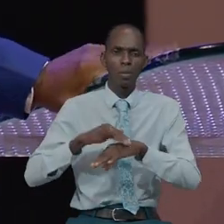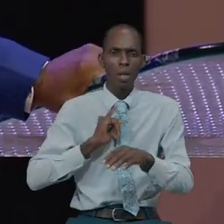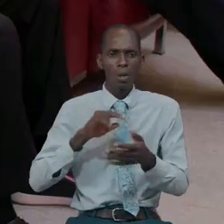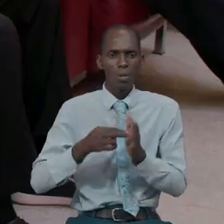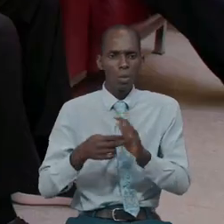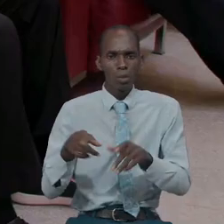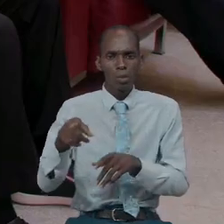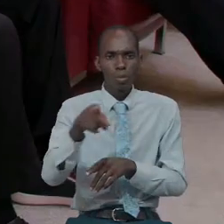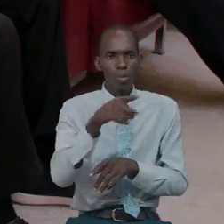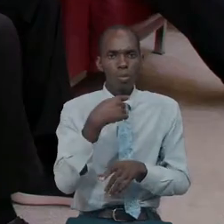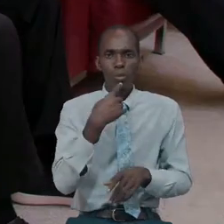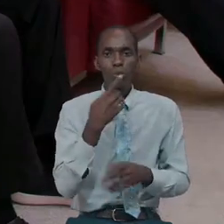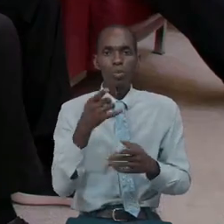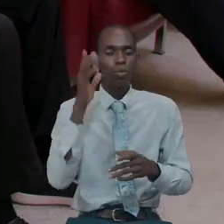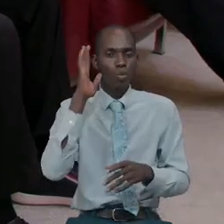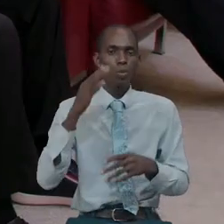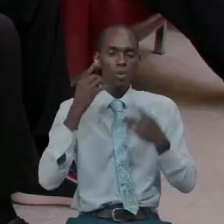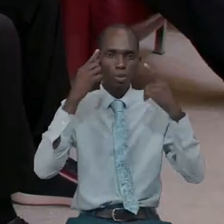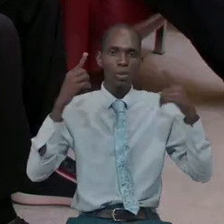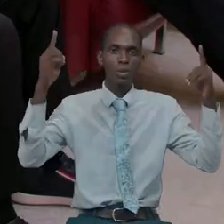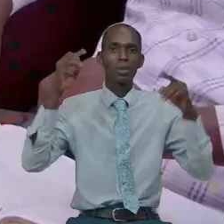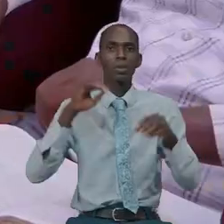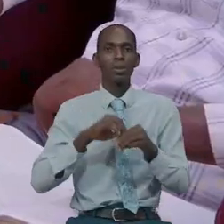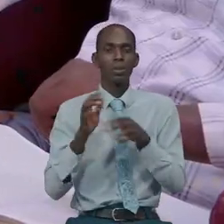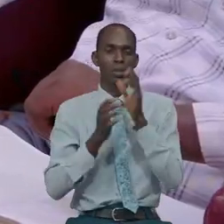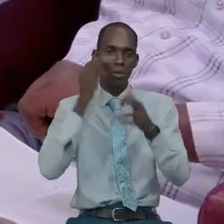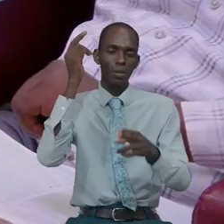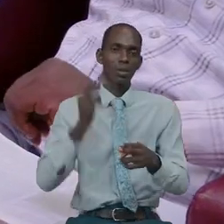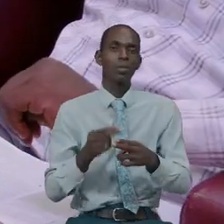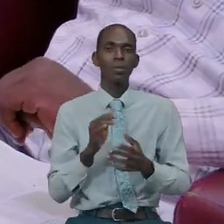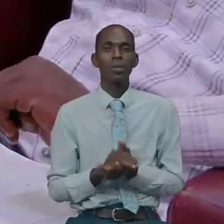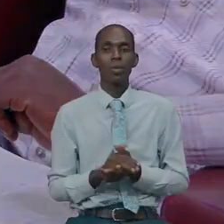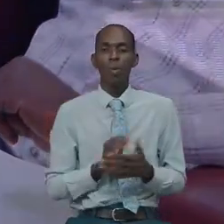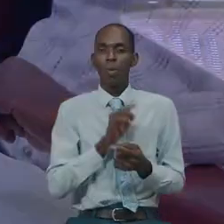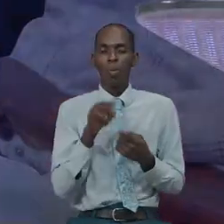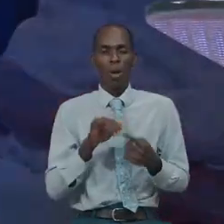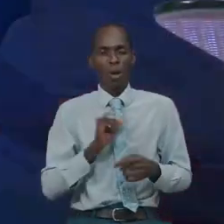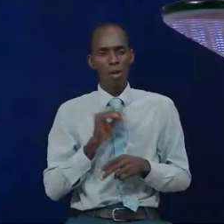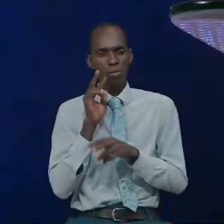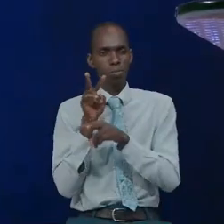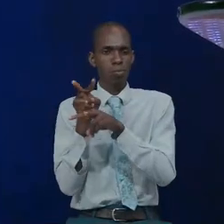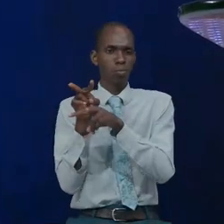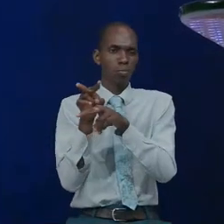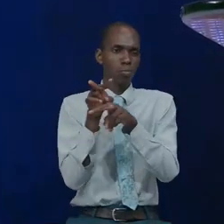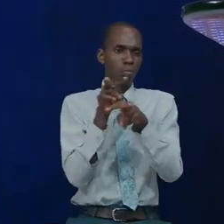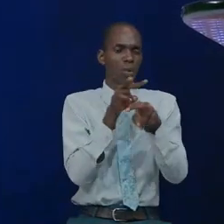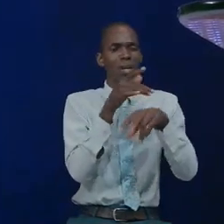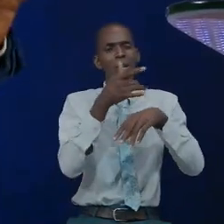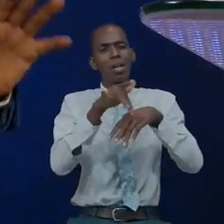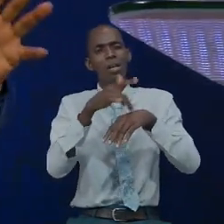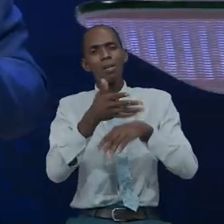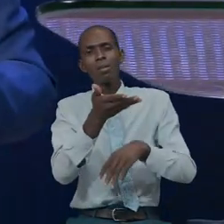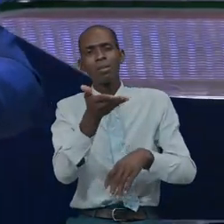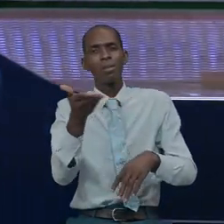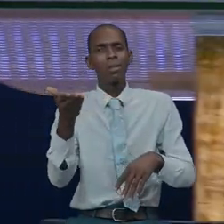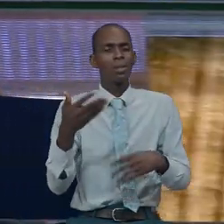there. You will make it in Jesus' name. When I see those empty seats there, whatever